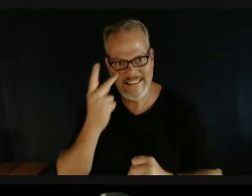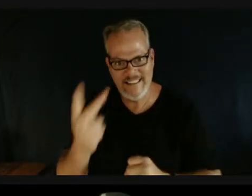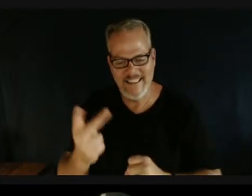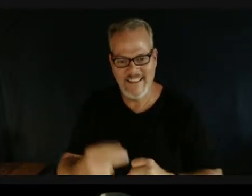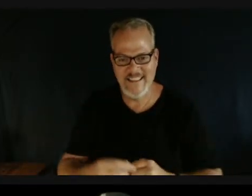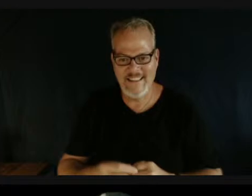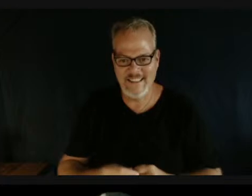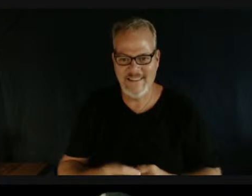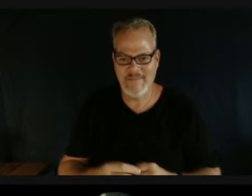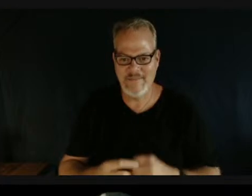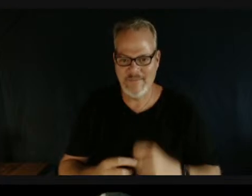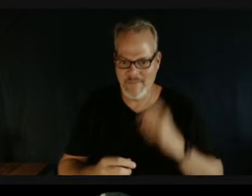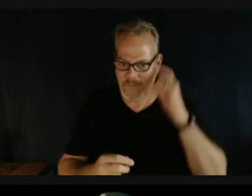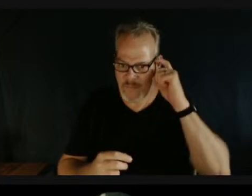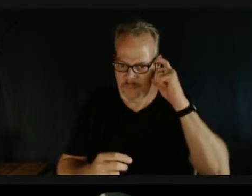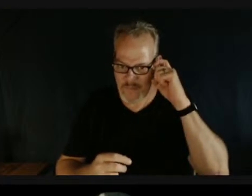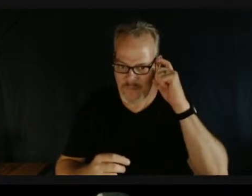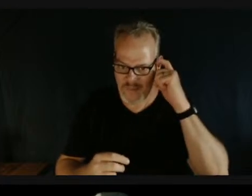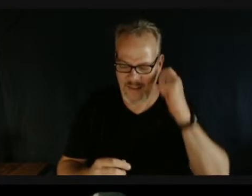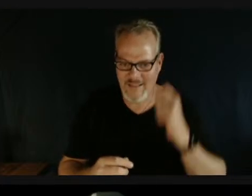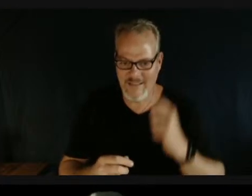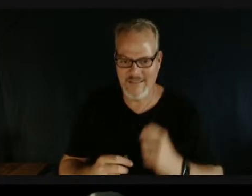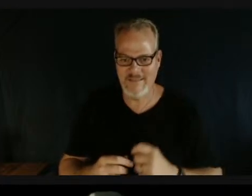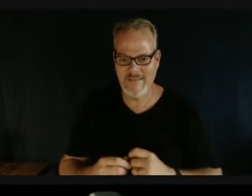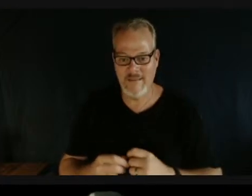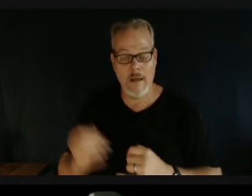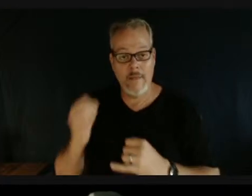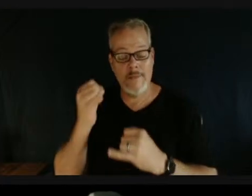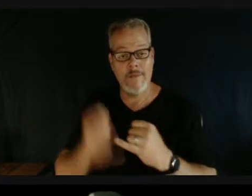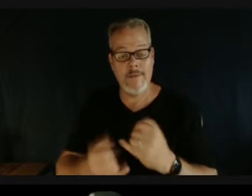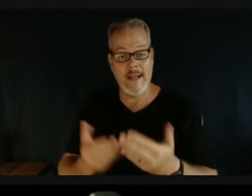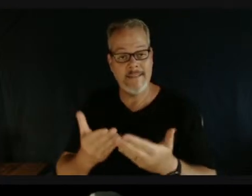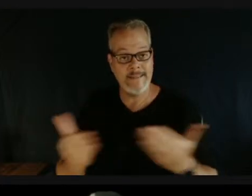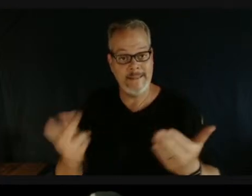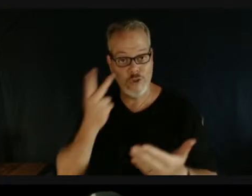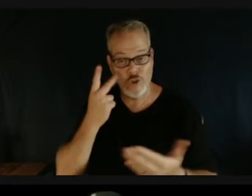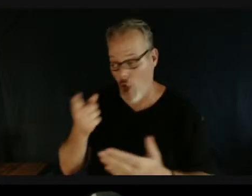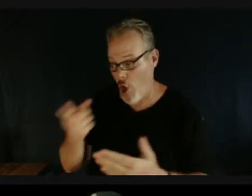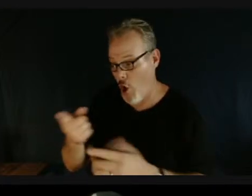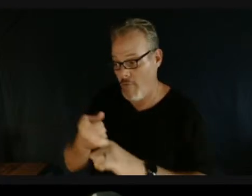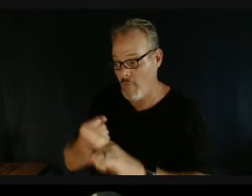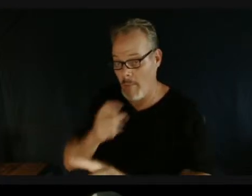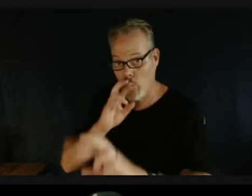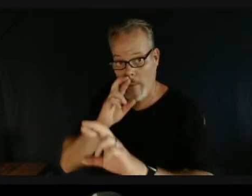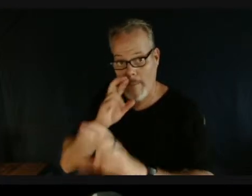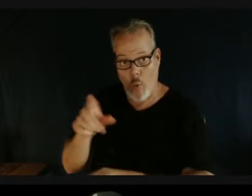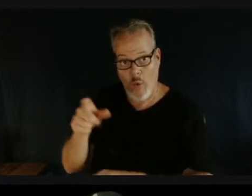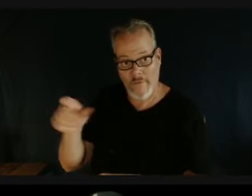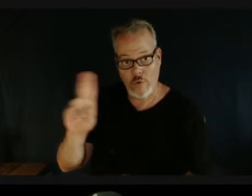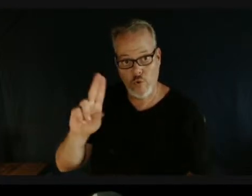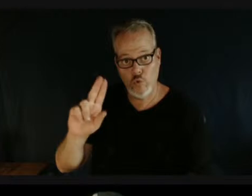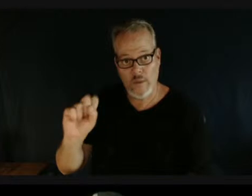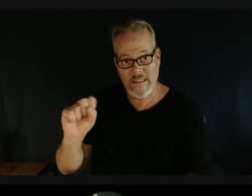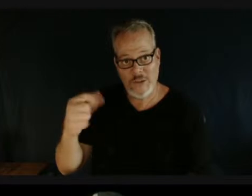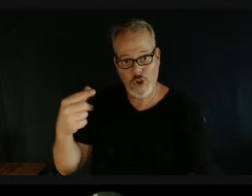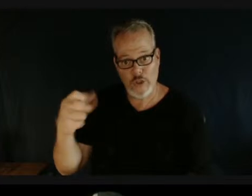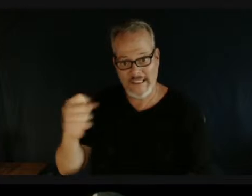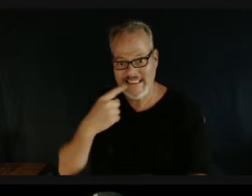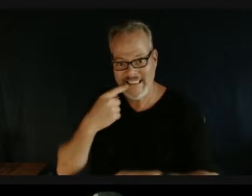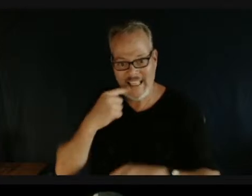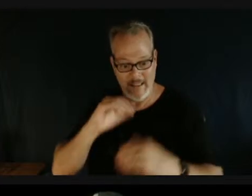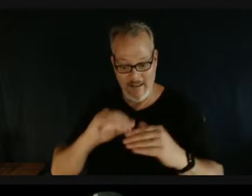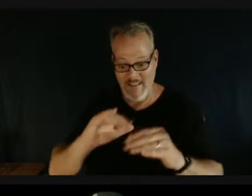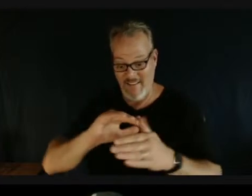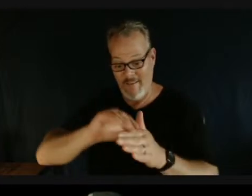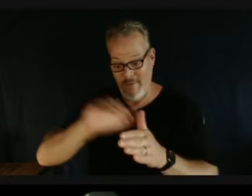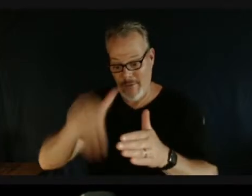The last report I've seen from USGS notes the vents being about 50 meters tall, 160